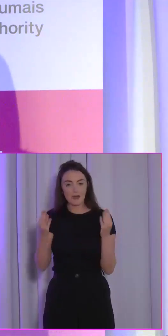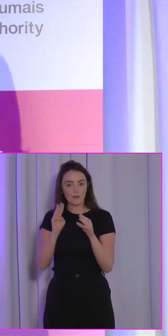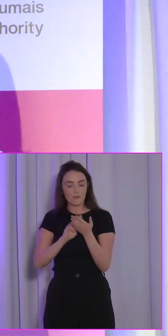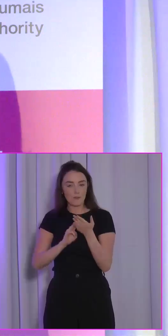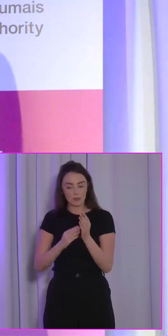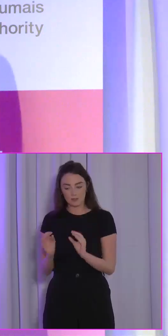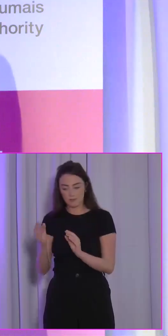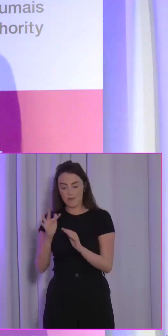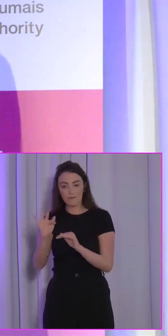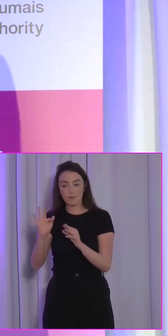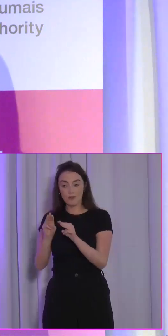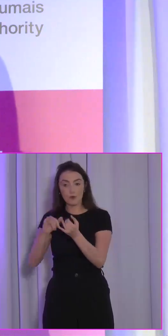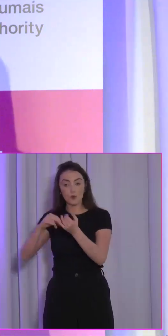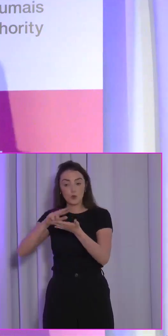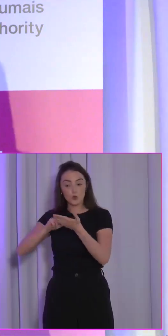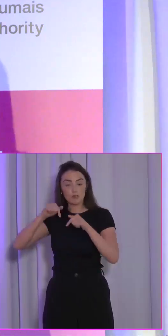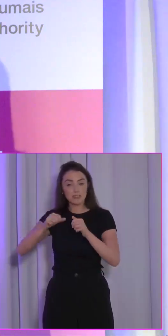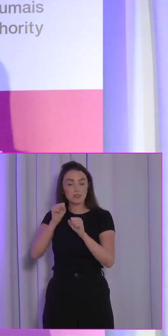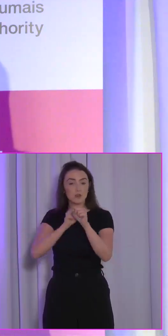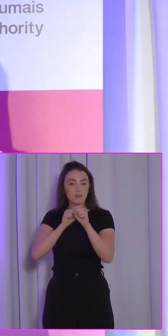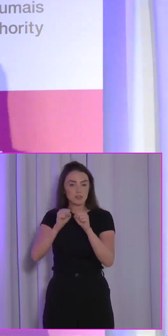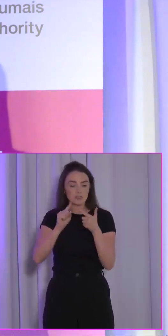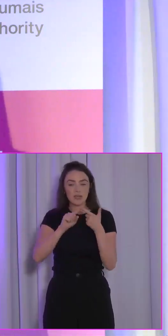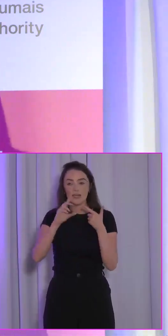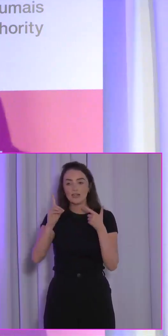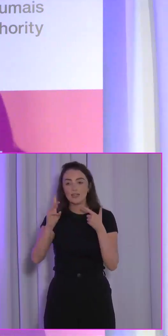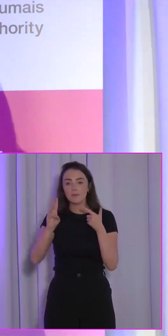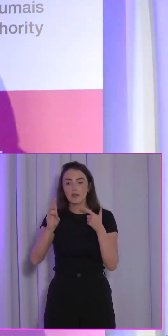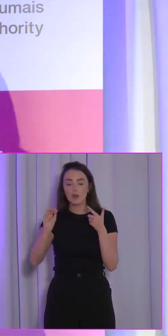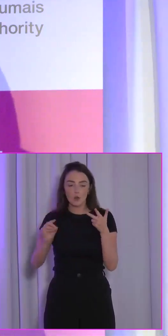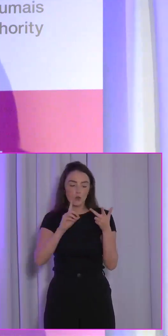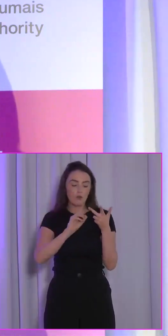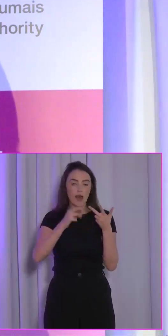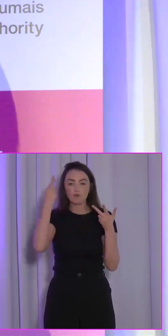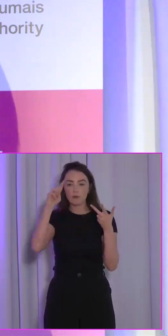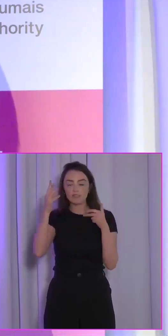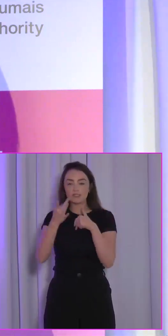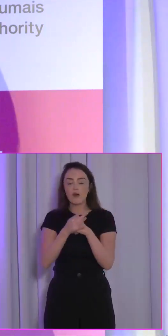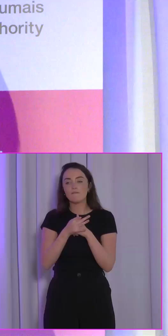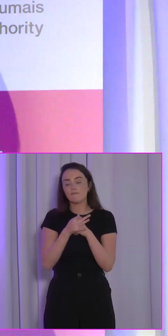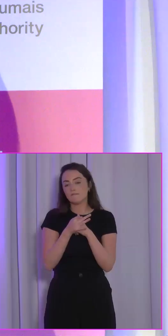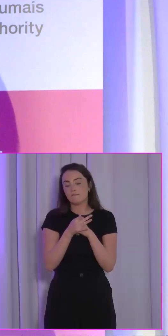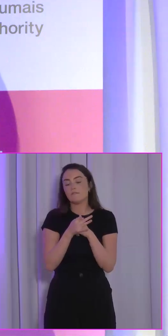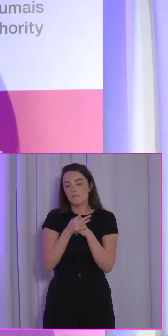made up of people who use access services, DPROs, and representatives of